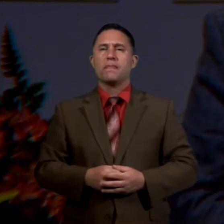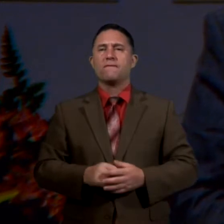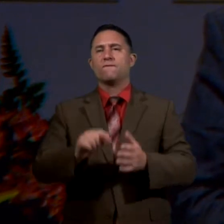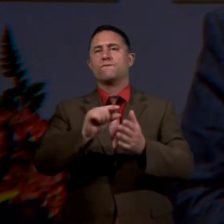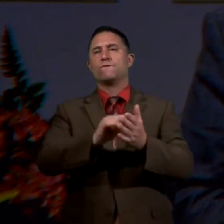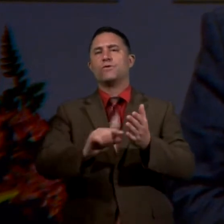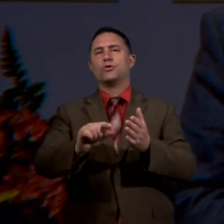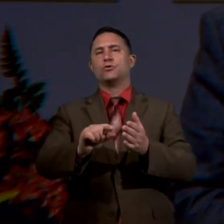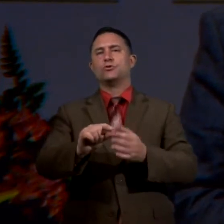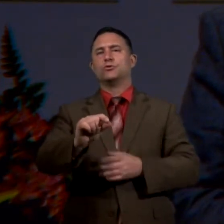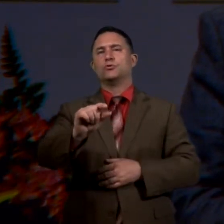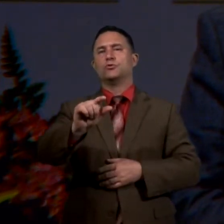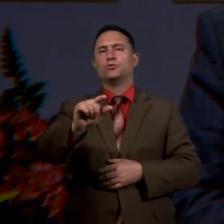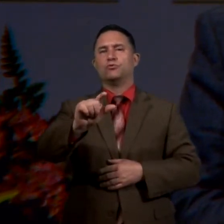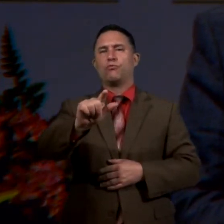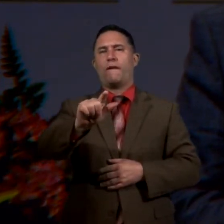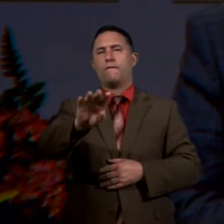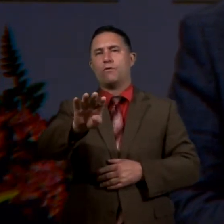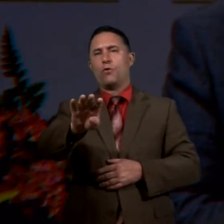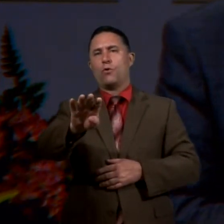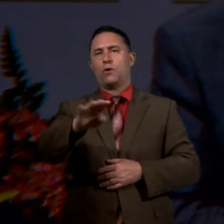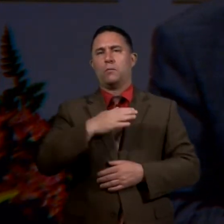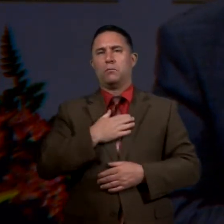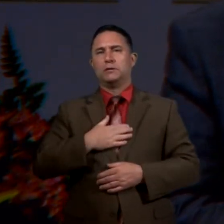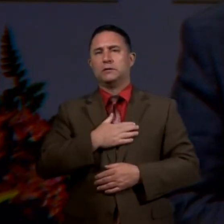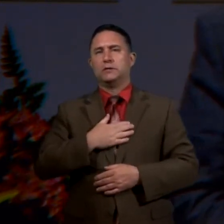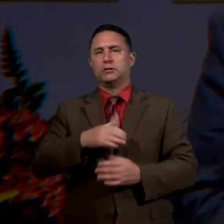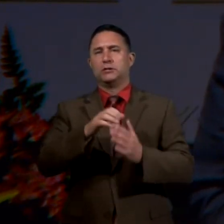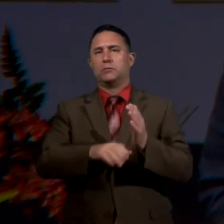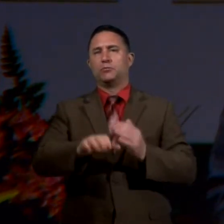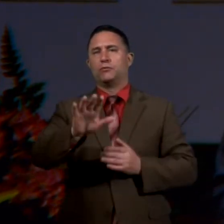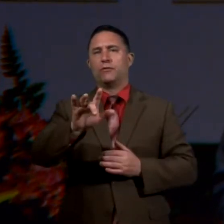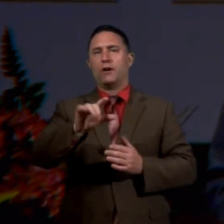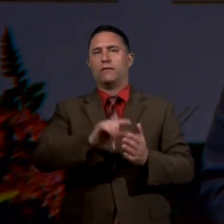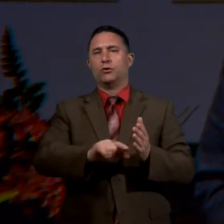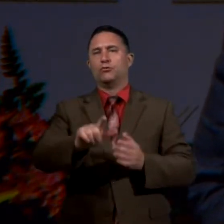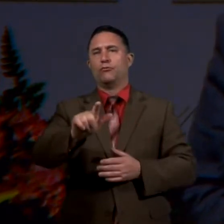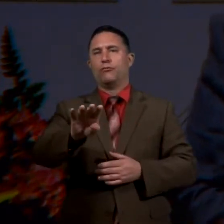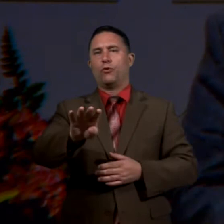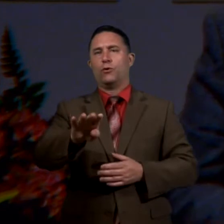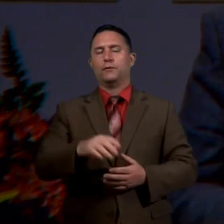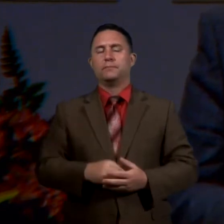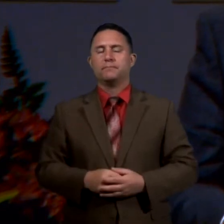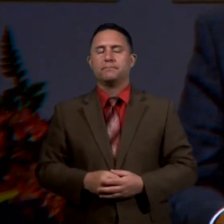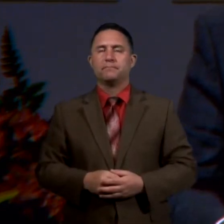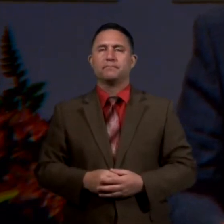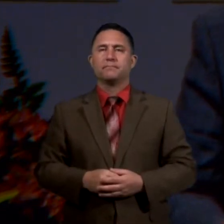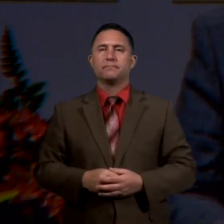verse number 24, please. Chapter 25, verse 24.